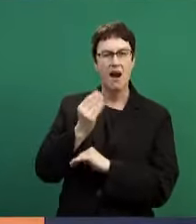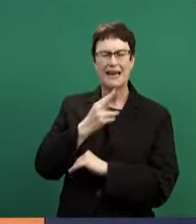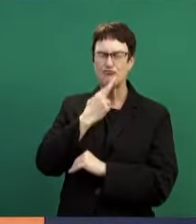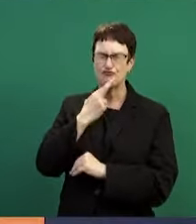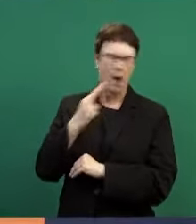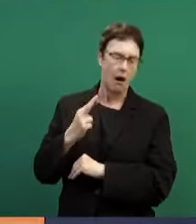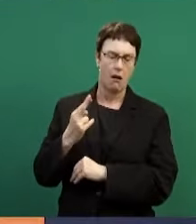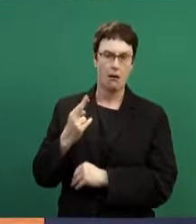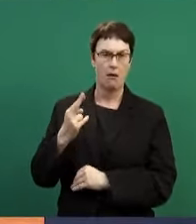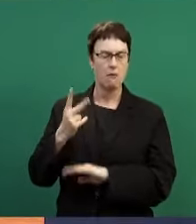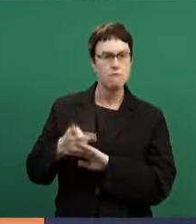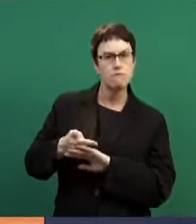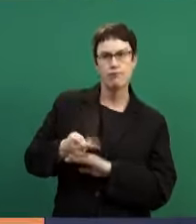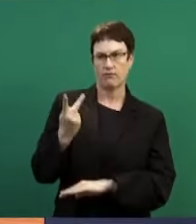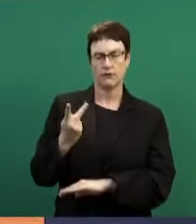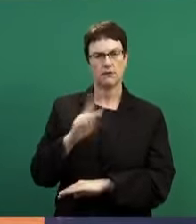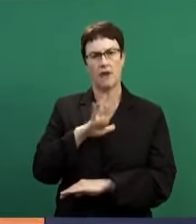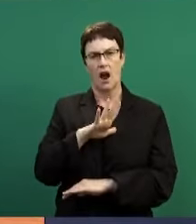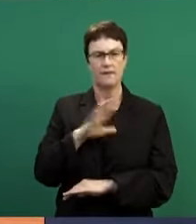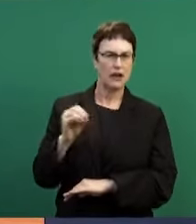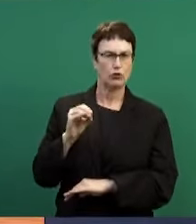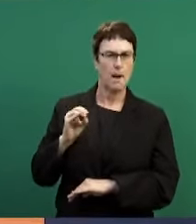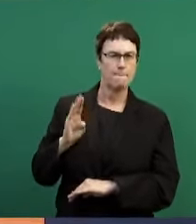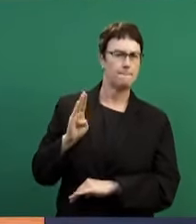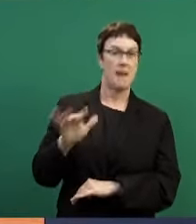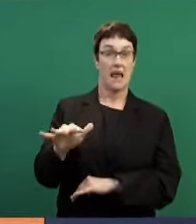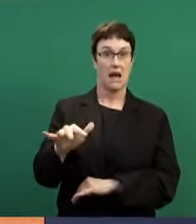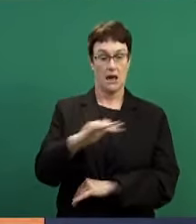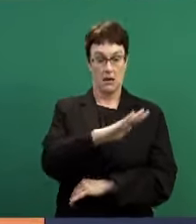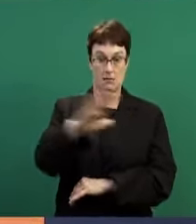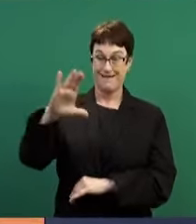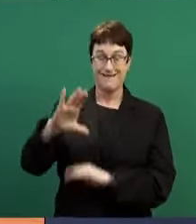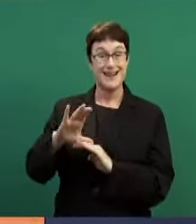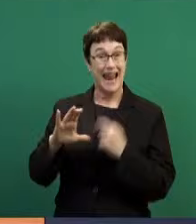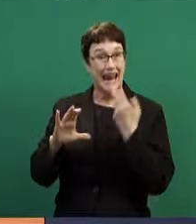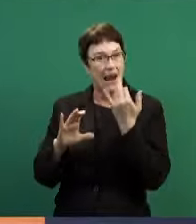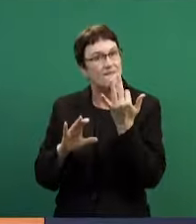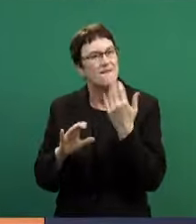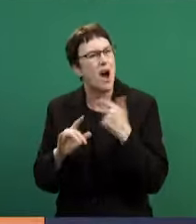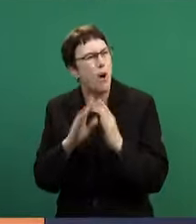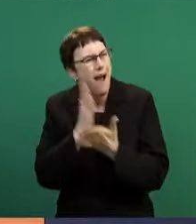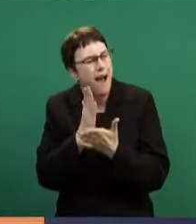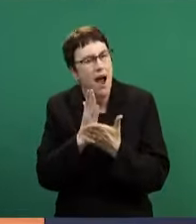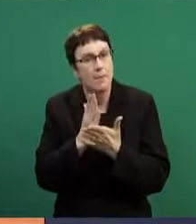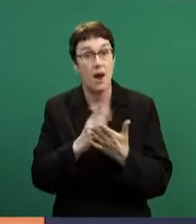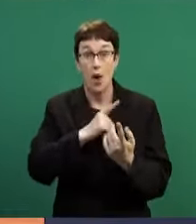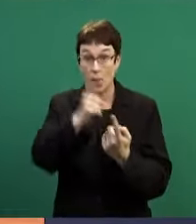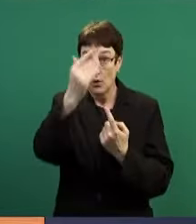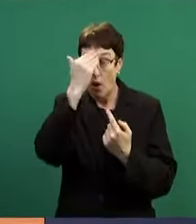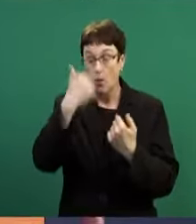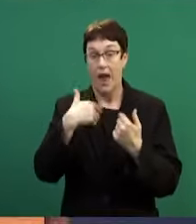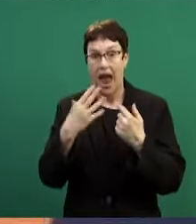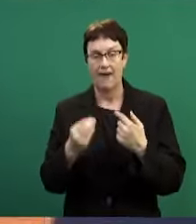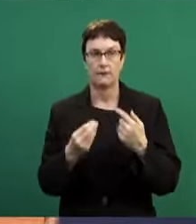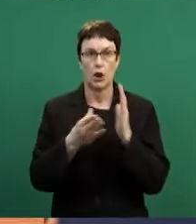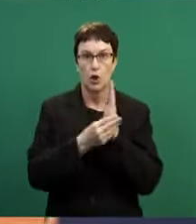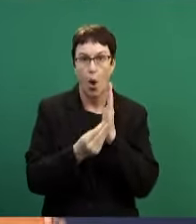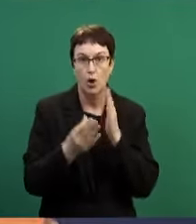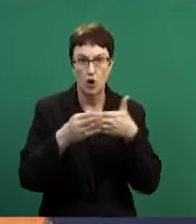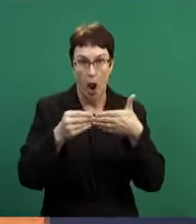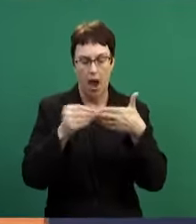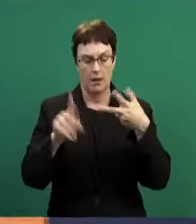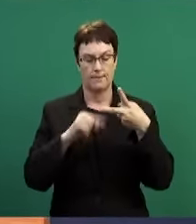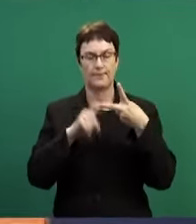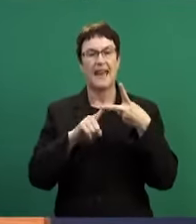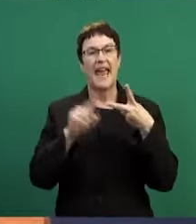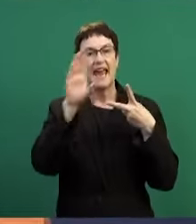now, let's just assume that the exchange rates that are there, we have got the dollar, the euro, all of them combined, and the pound and so forth. Just work